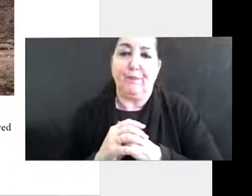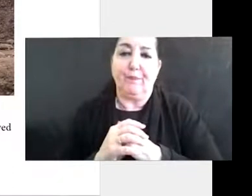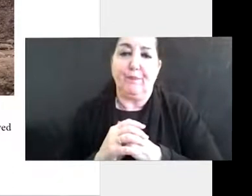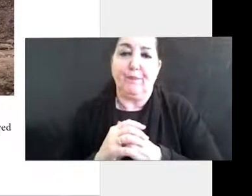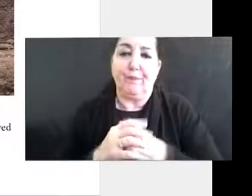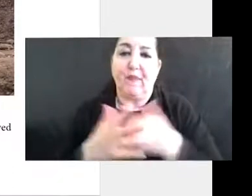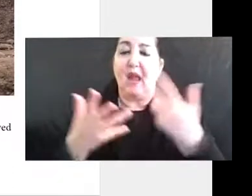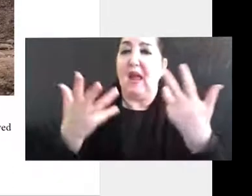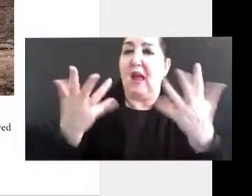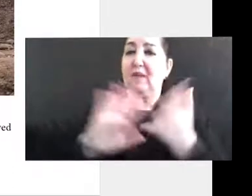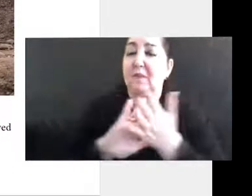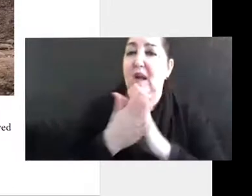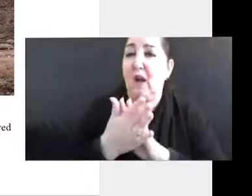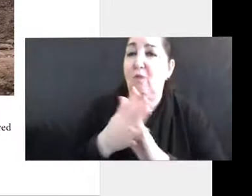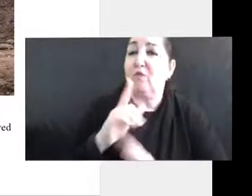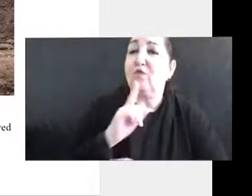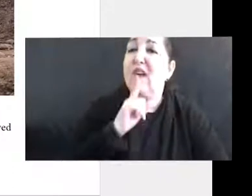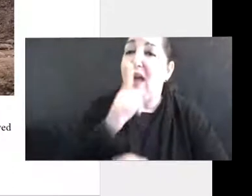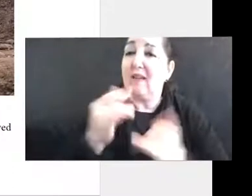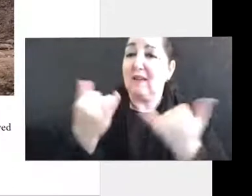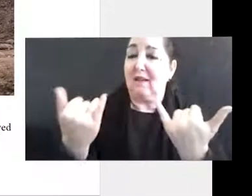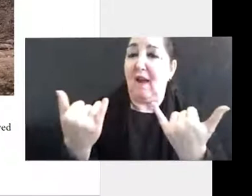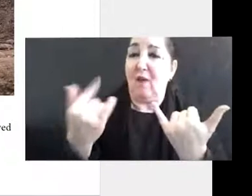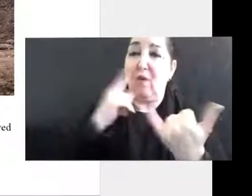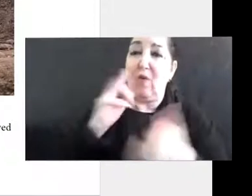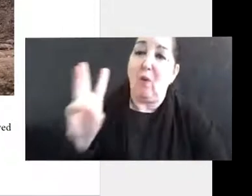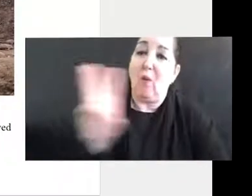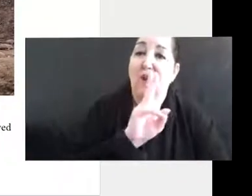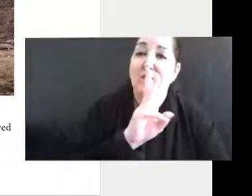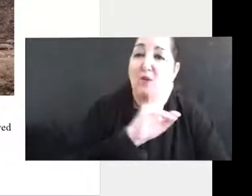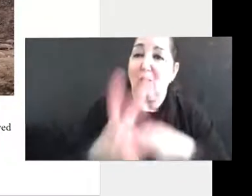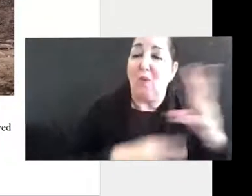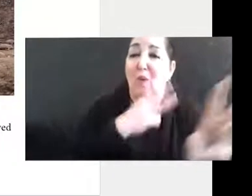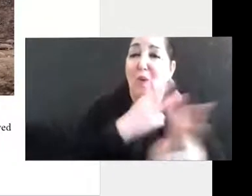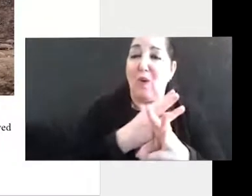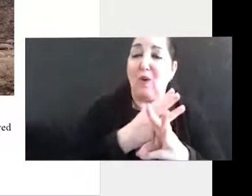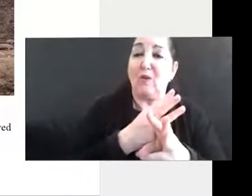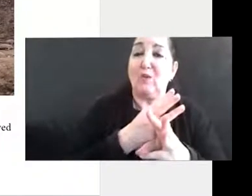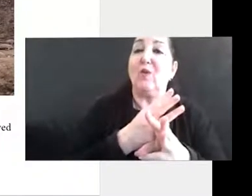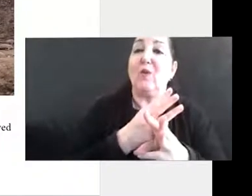that's become, you know, the reality of the Western world.